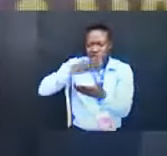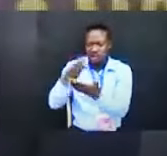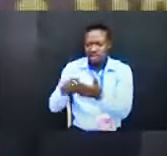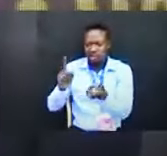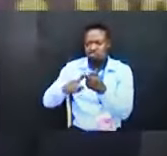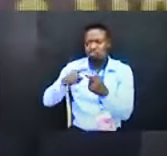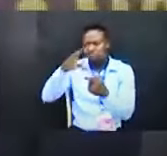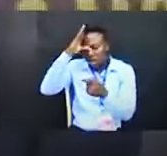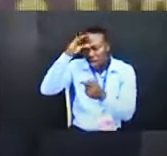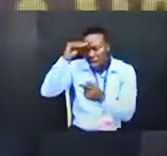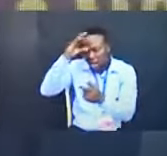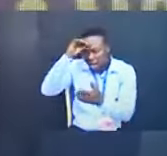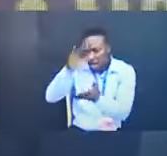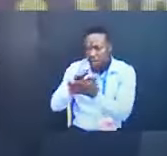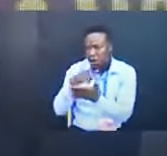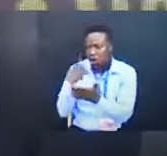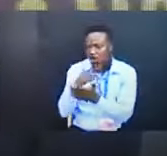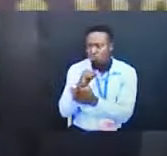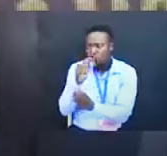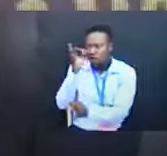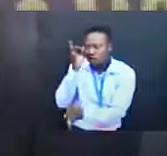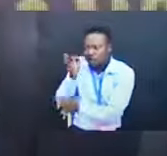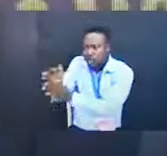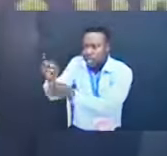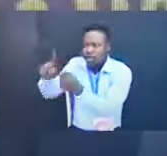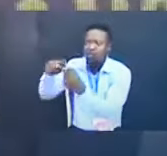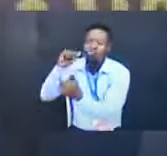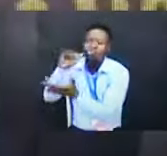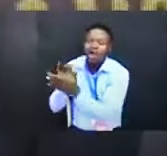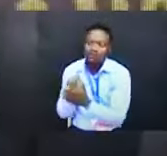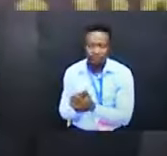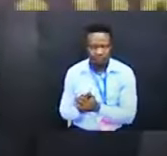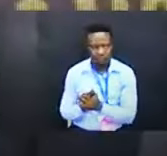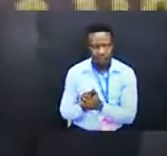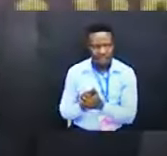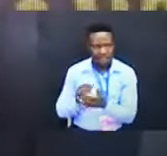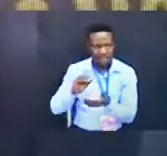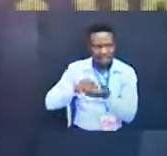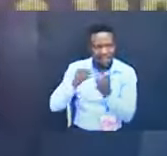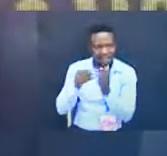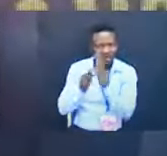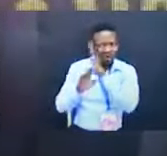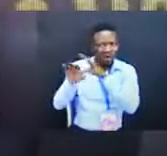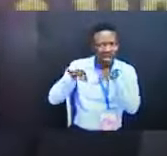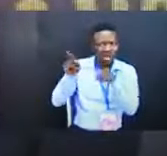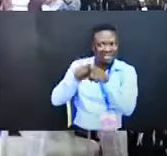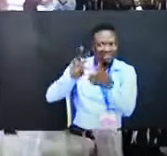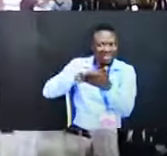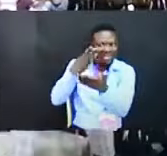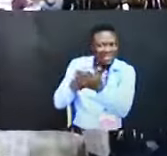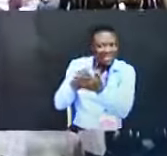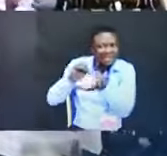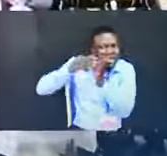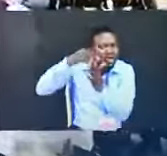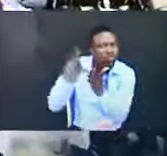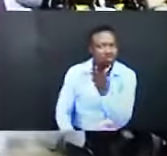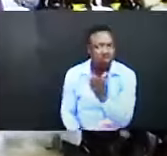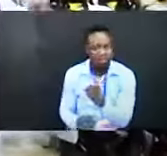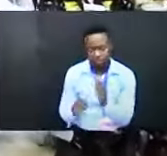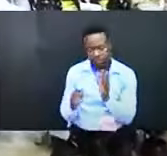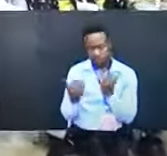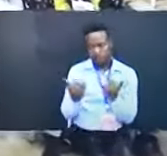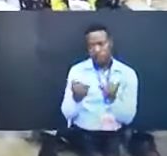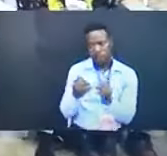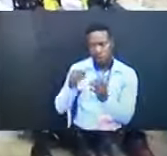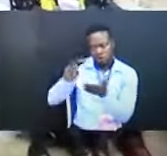their wives. Now, if he says God was acting as a witness, what does that mean? When we talk about